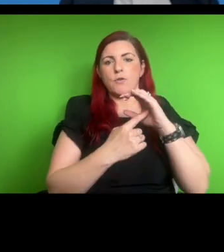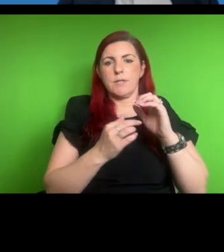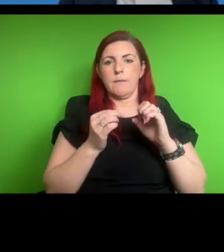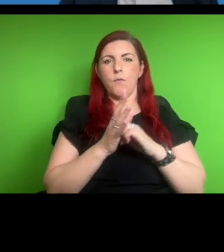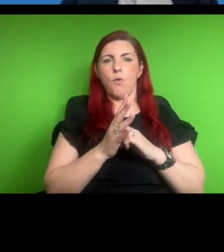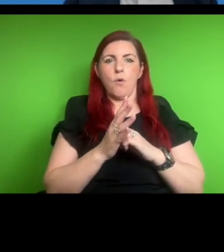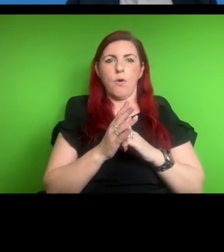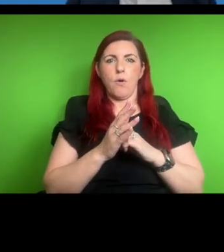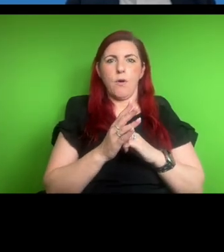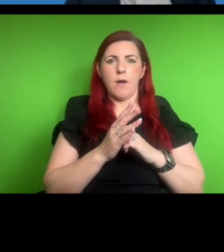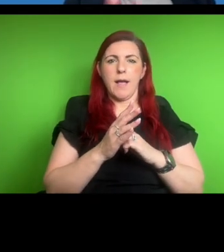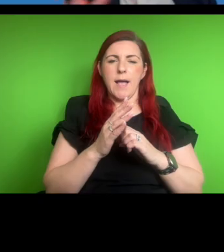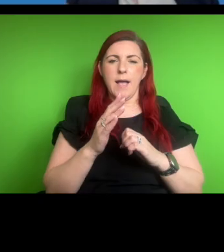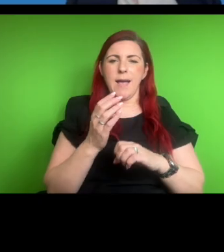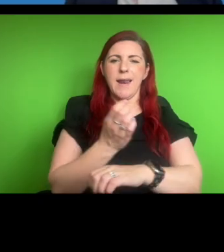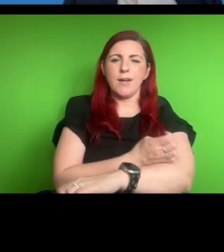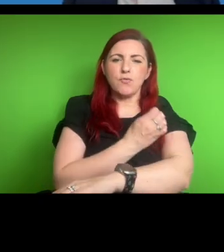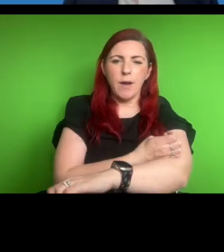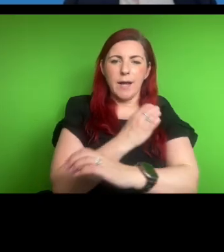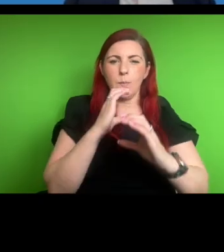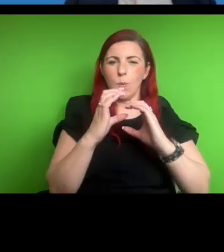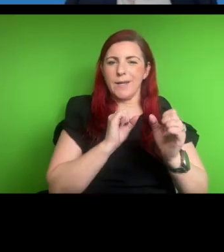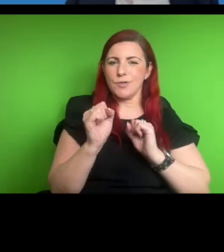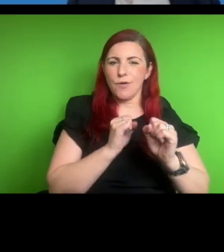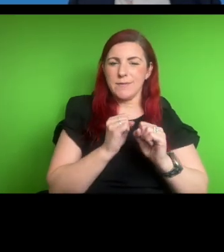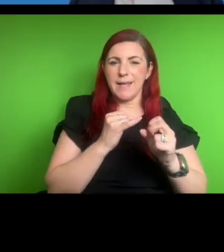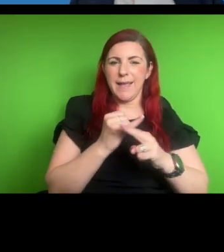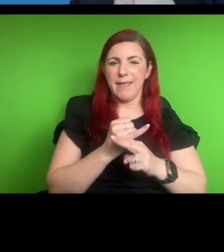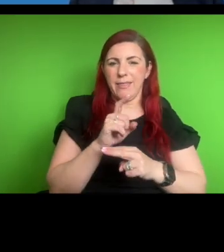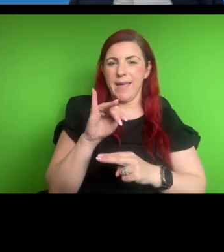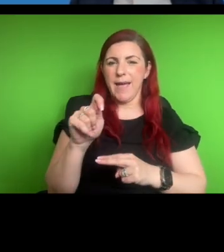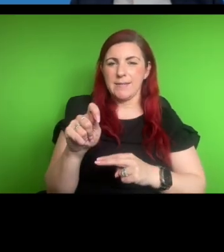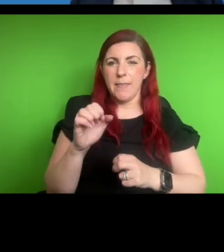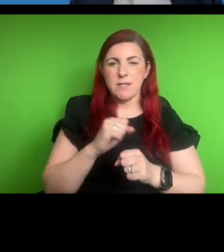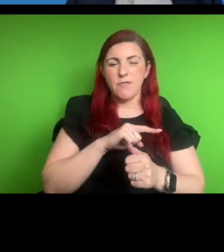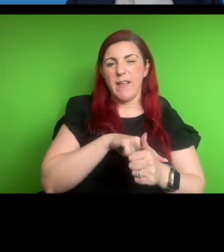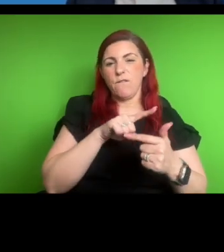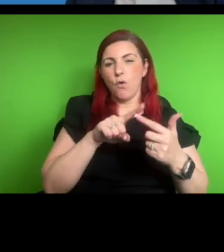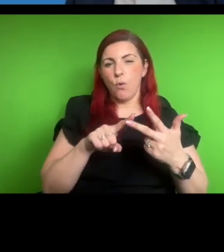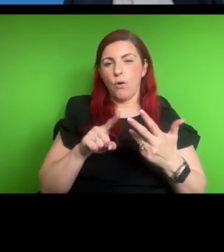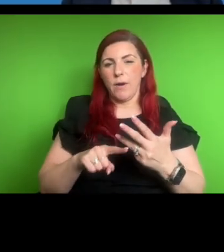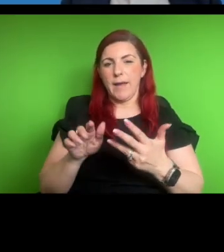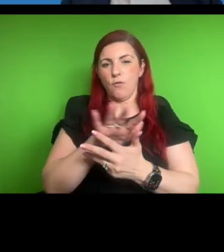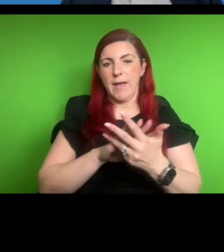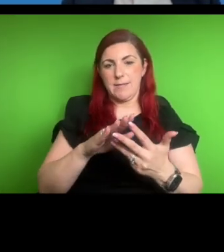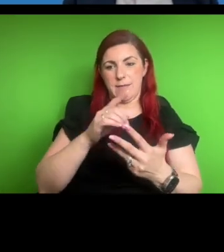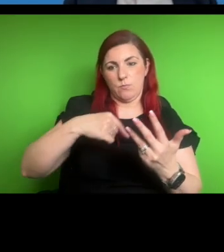that breaks down into 4 broad areas that we are responsible for ensuring the accessibility